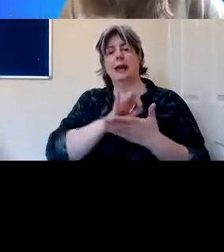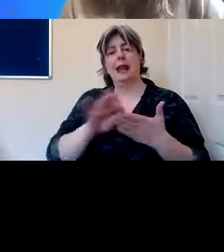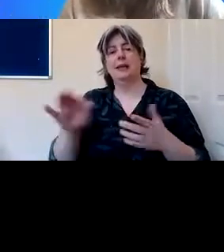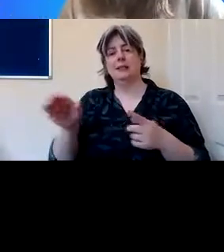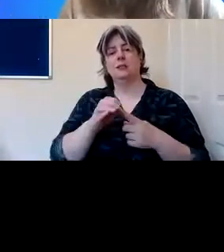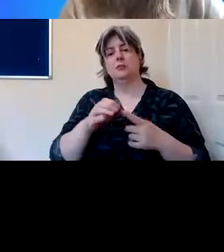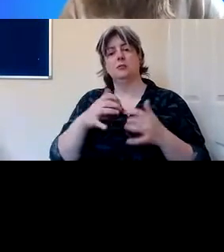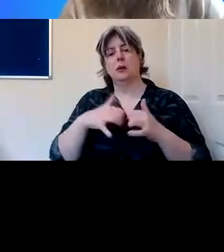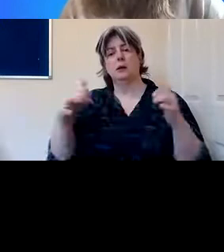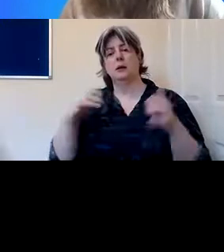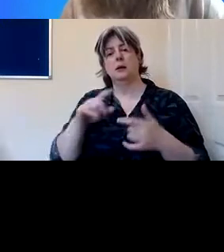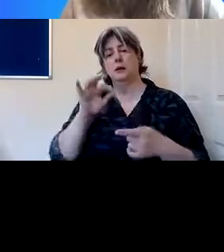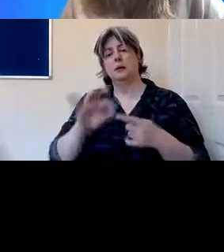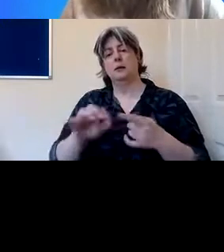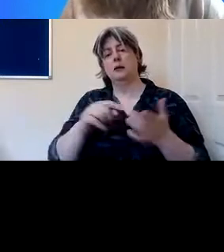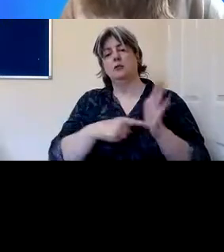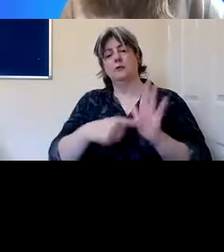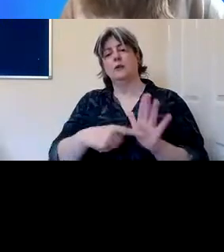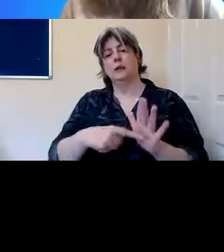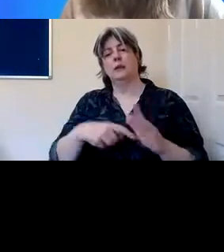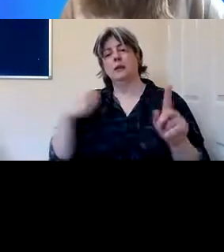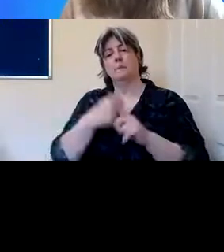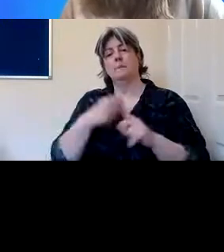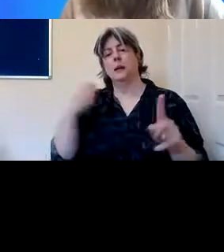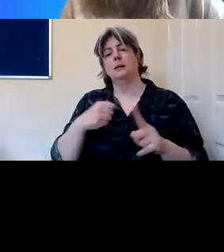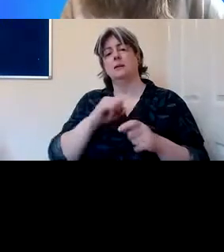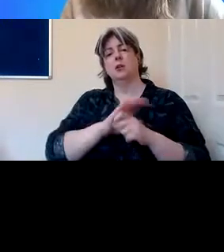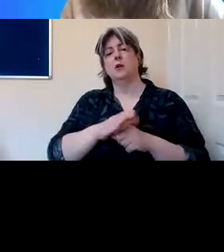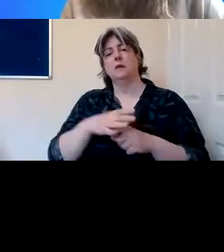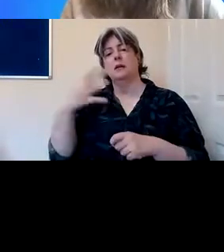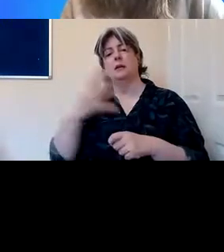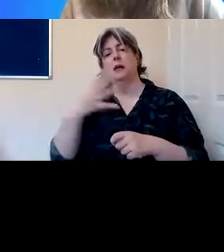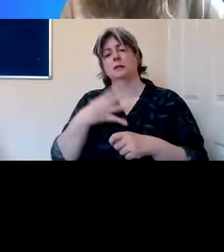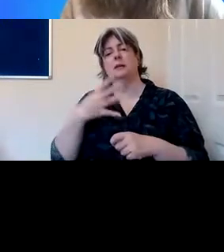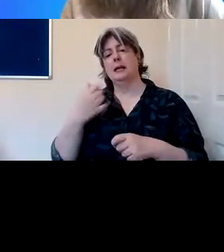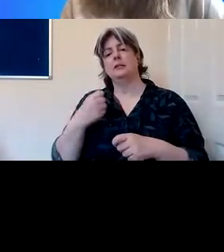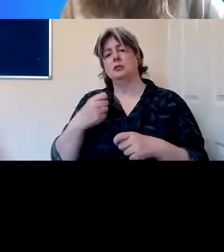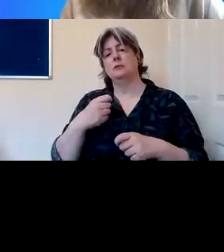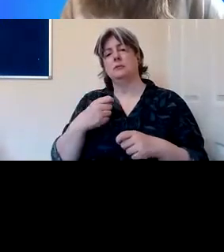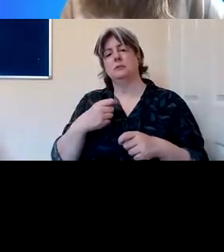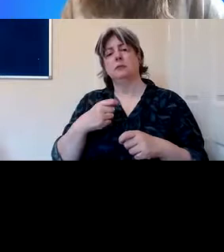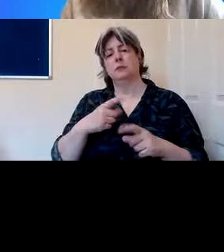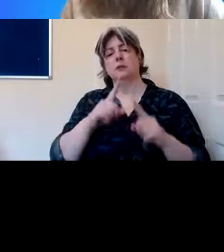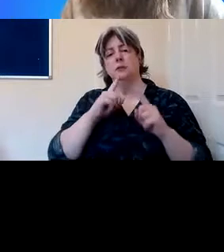particularly reflecting the impact that the COVID-19 pandemic, as I touched on, has had on teachers, school leaders and learners.